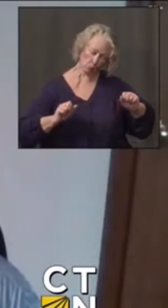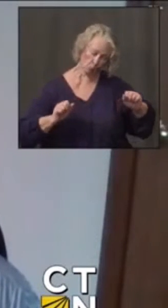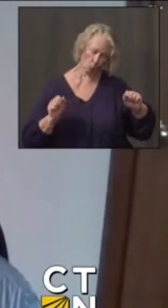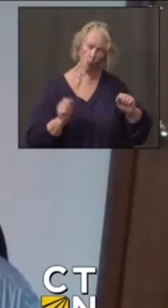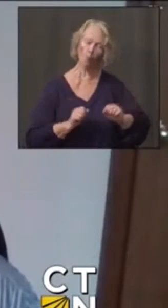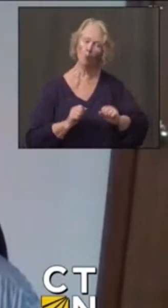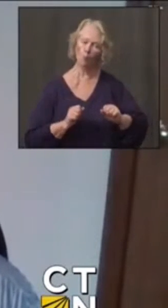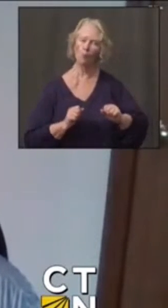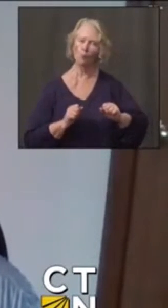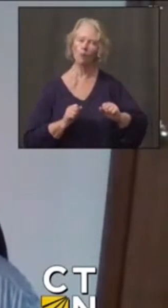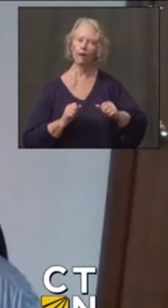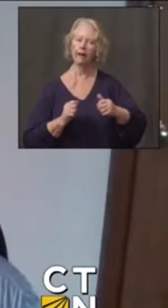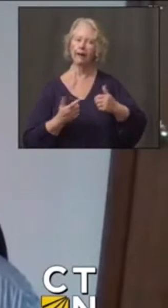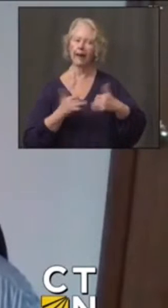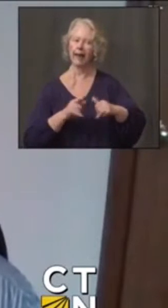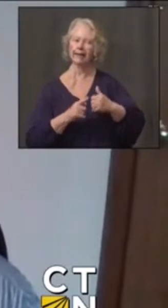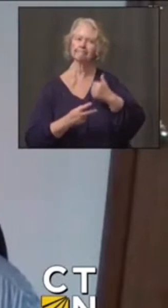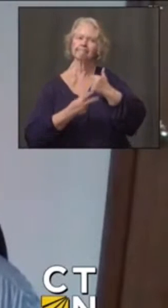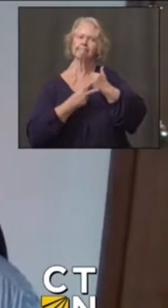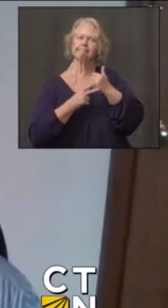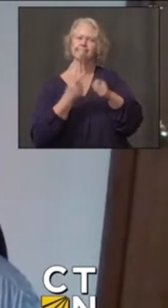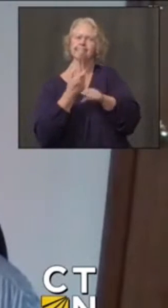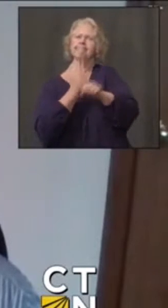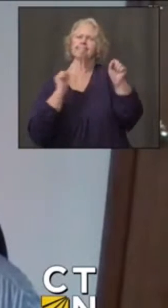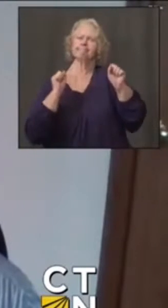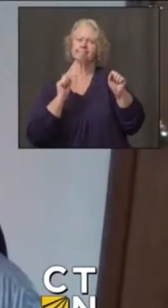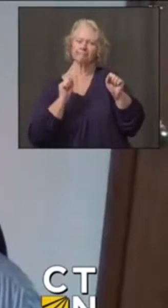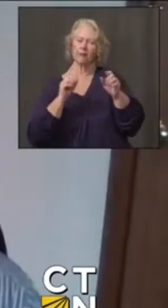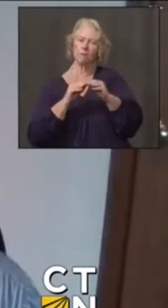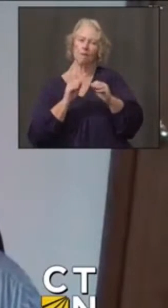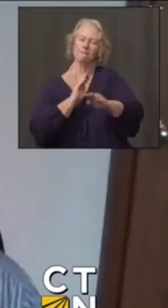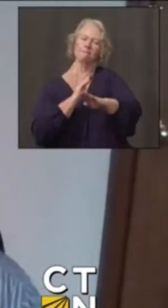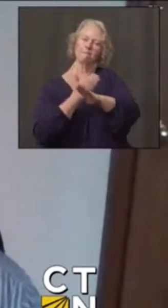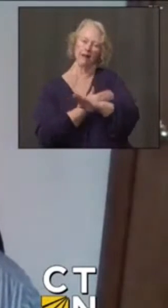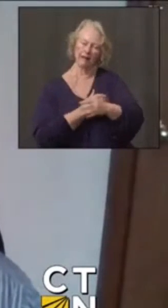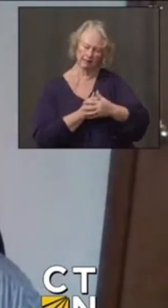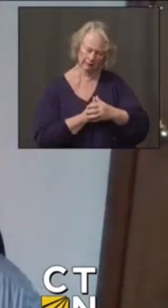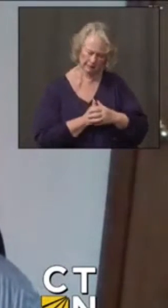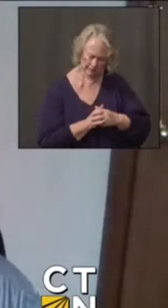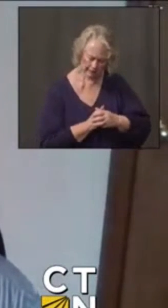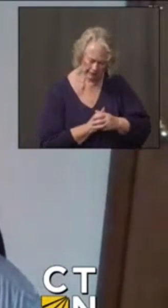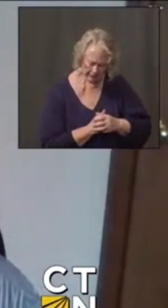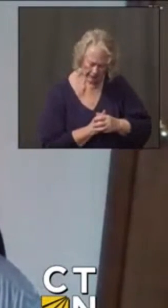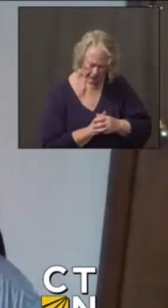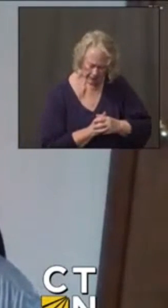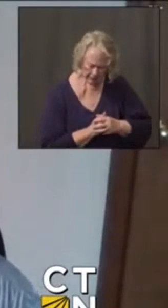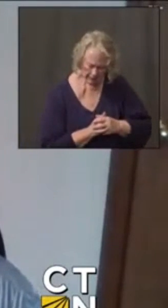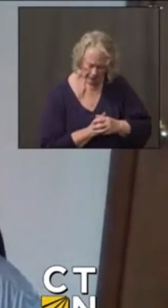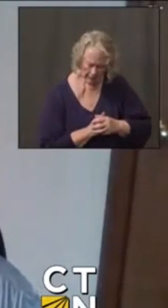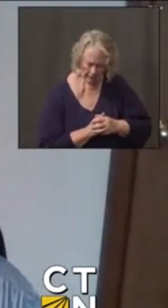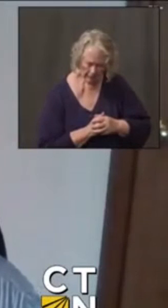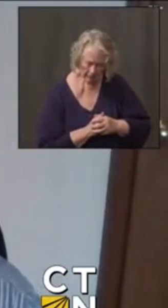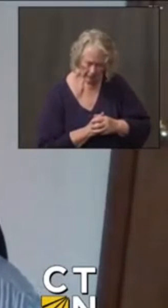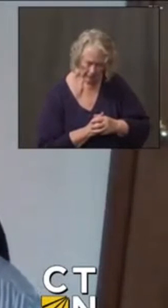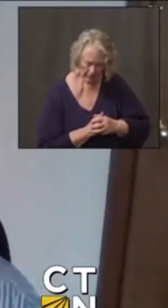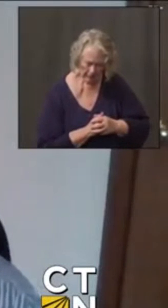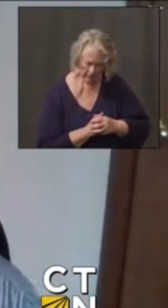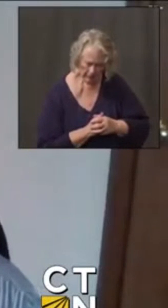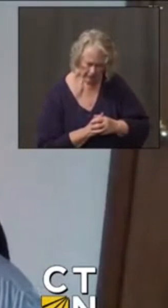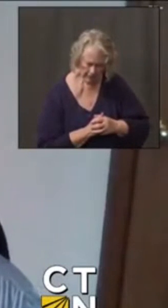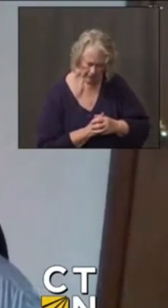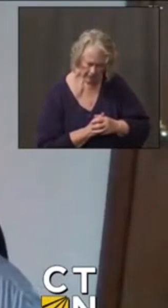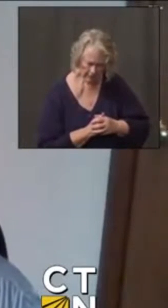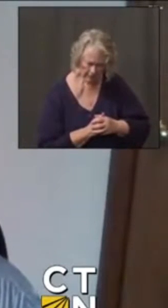to preserve the integrity of the product. 60 Minutes did a piece last night about how the military is involved in this